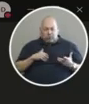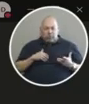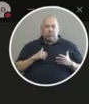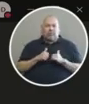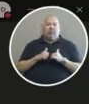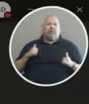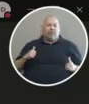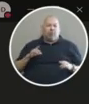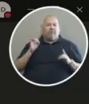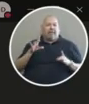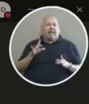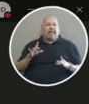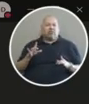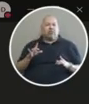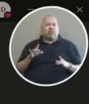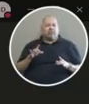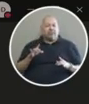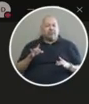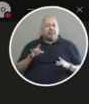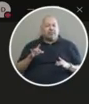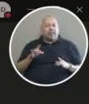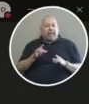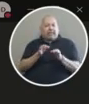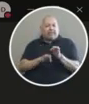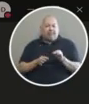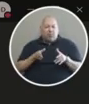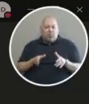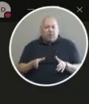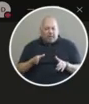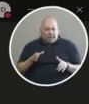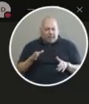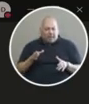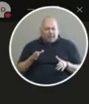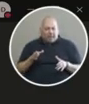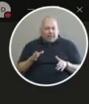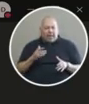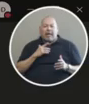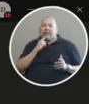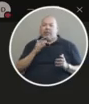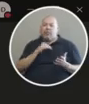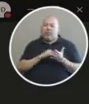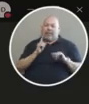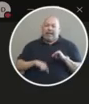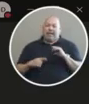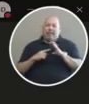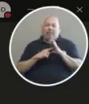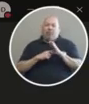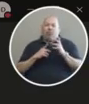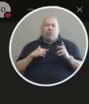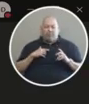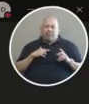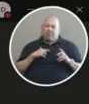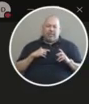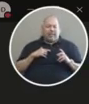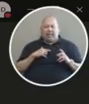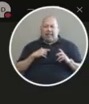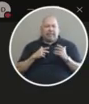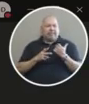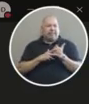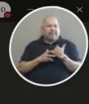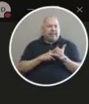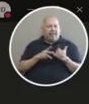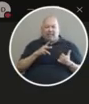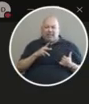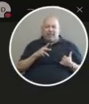a financial disaster. I'd like to phrase it in a simple way perhaps you'll understand. I reiterate, we cannot afford to be bailing out local millionaires with